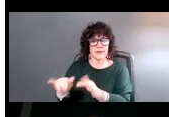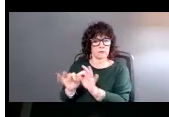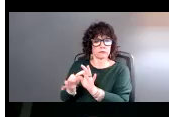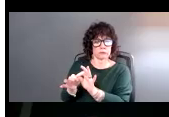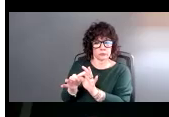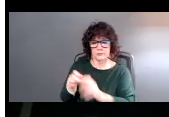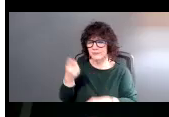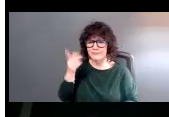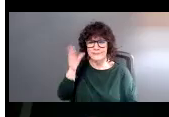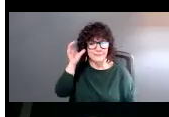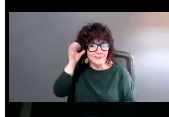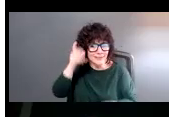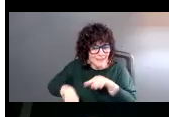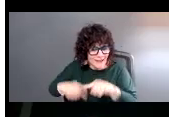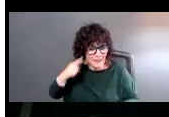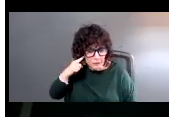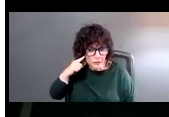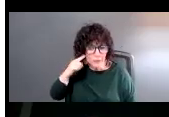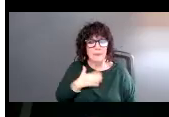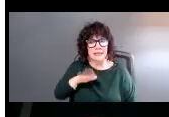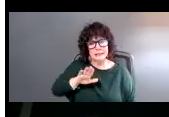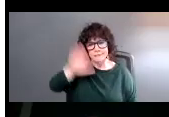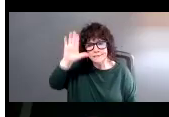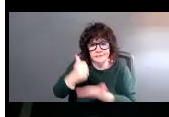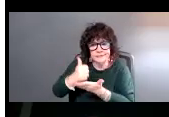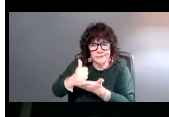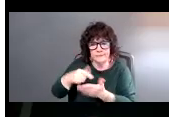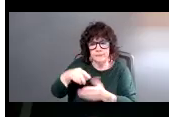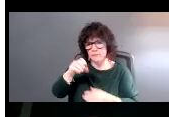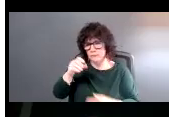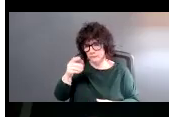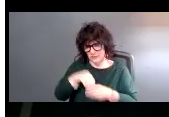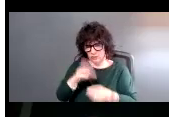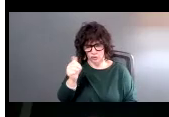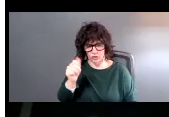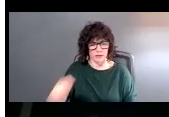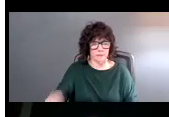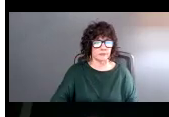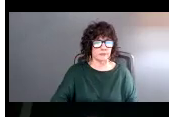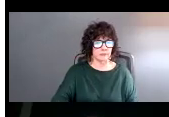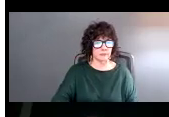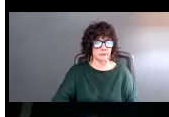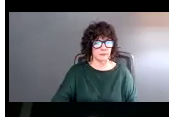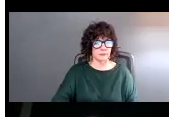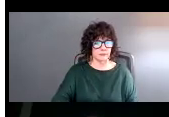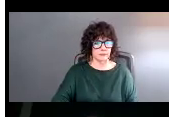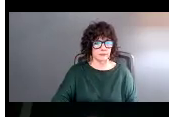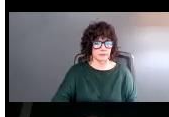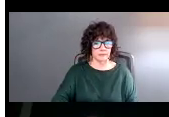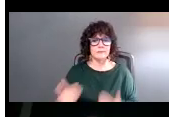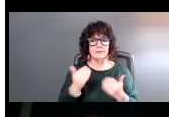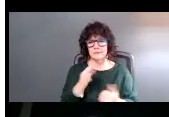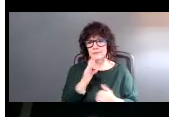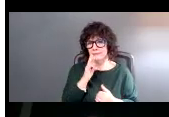Ahora vamos a comenzar la interpretación simultánea para hacer una prueba de la función de interpretación. Por favor, elija su canal